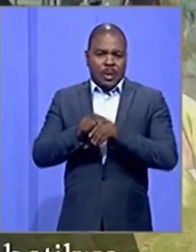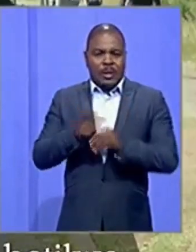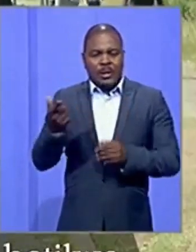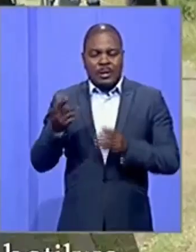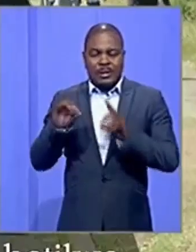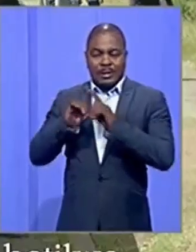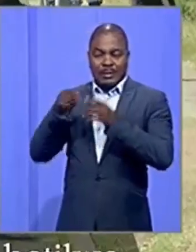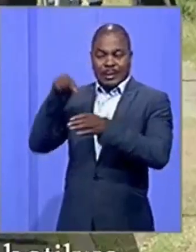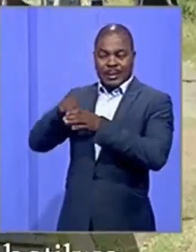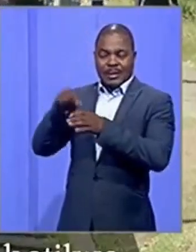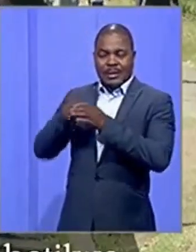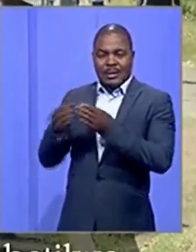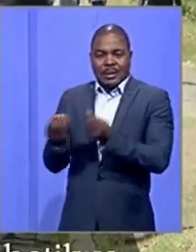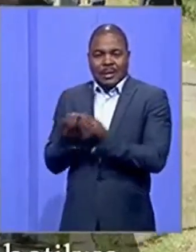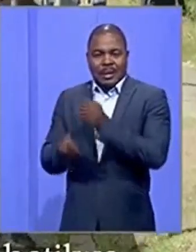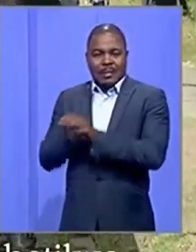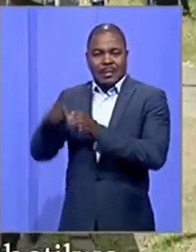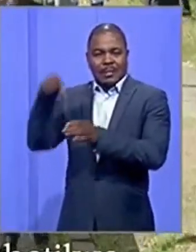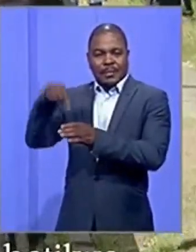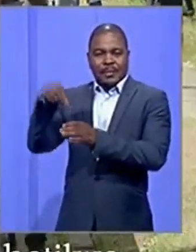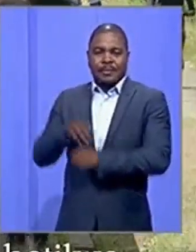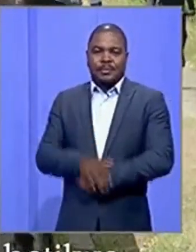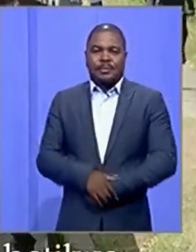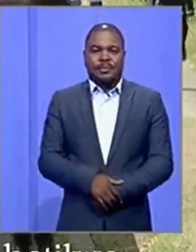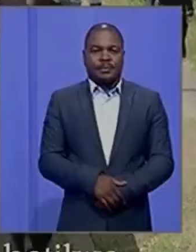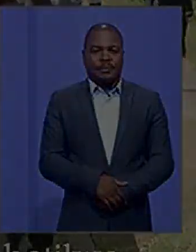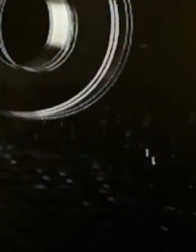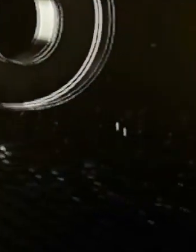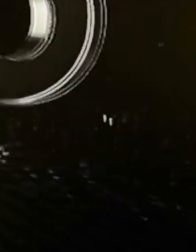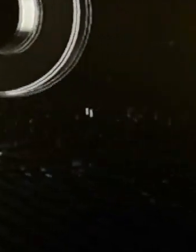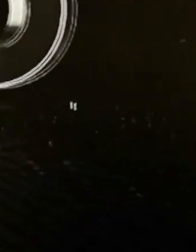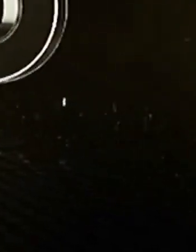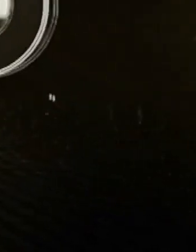lefapeng. Thabiso Khadebe, ditaba tsa SABC Kimberley.